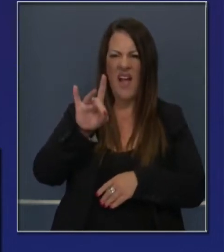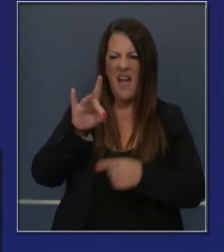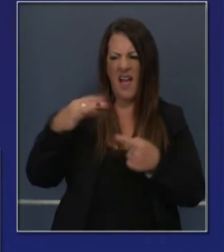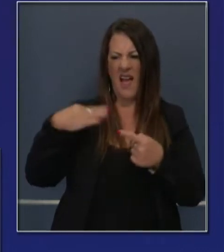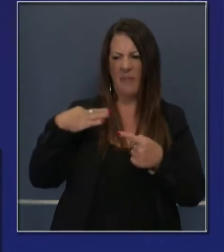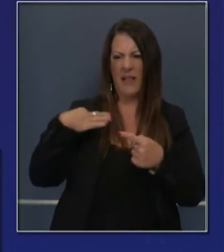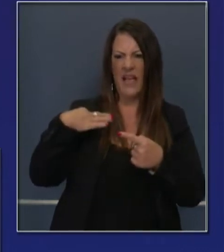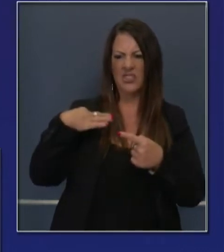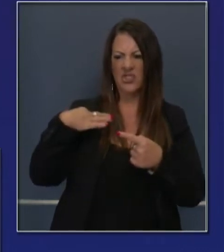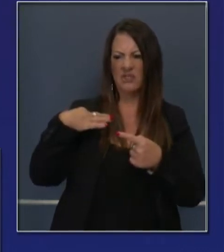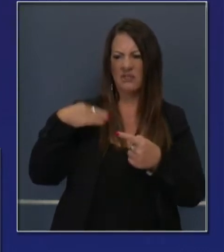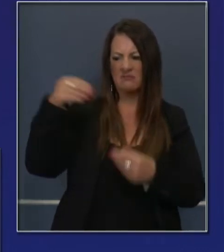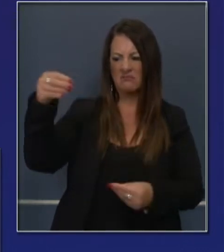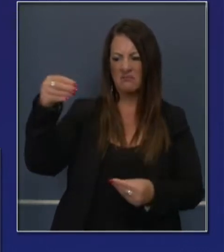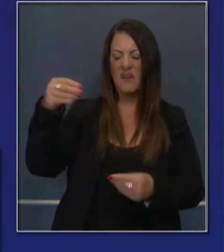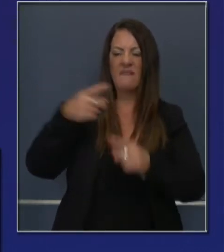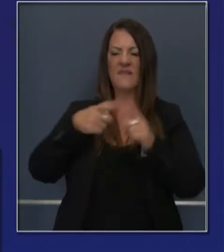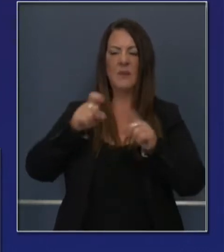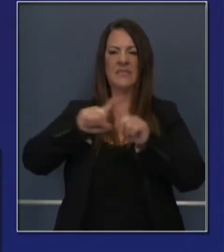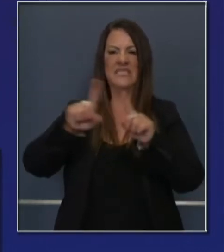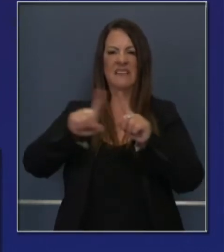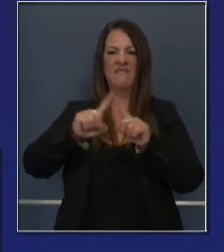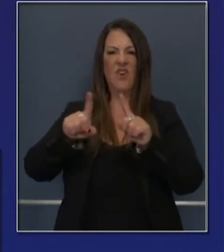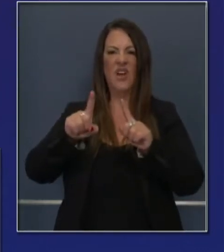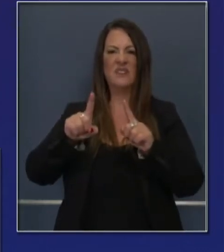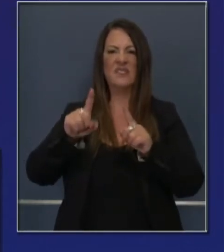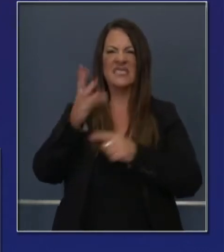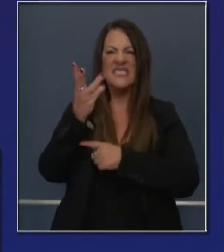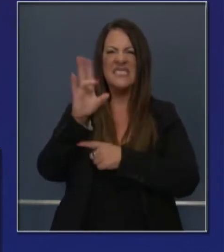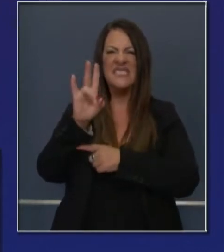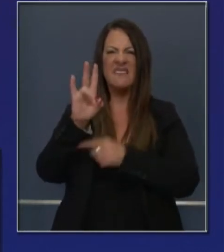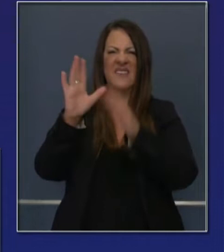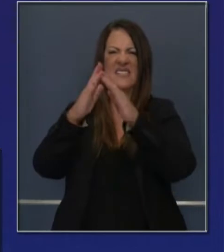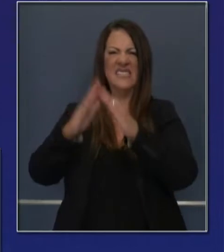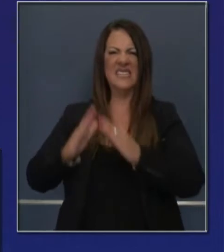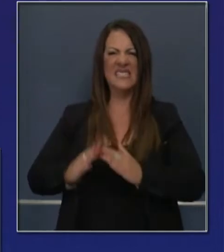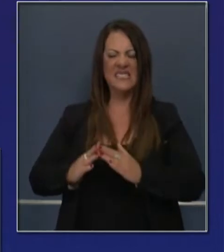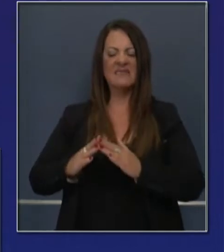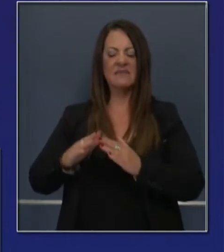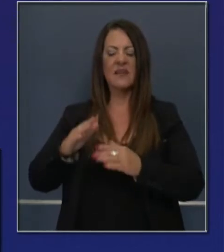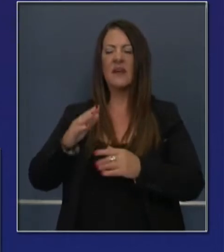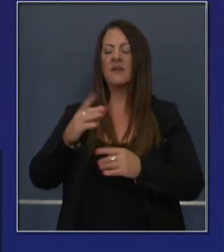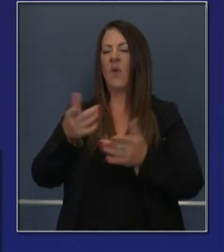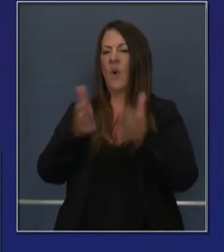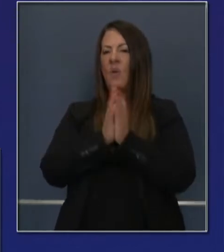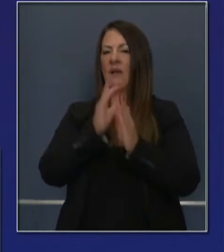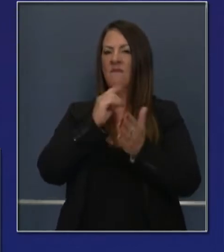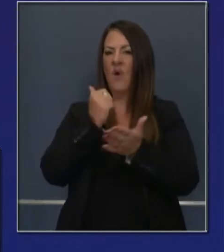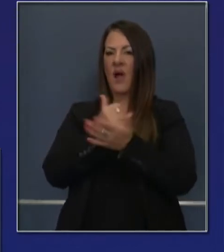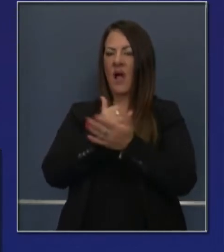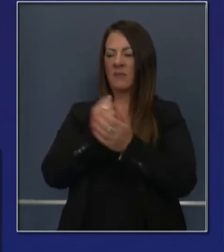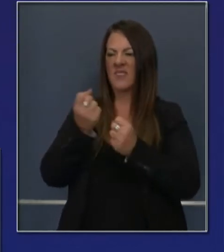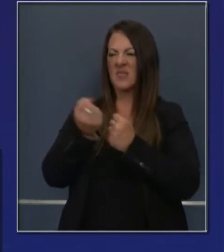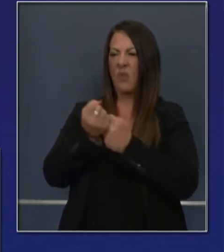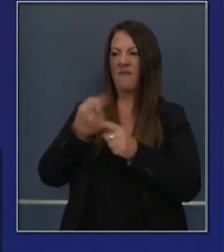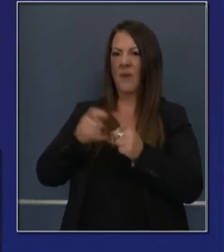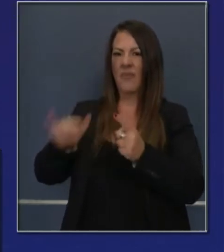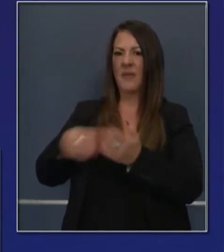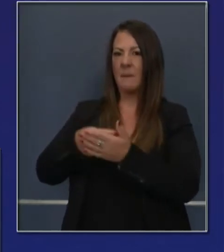67 jurisdictions across this state. You can say, they say in marketing lexicon, they've